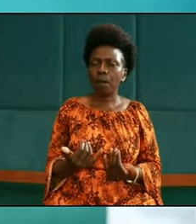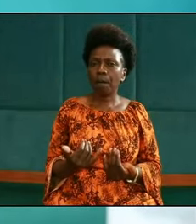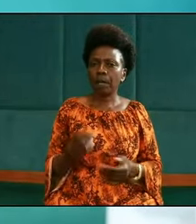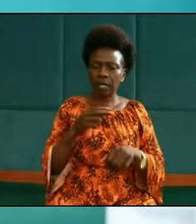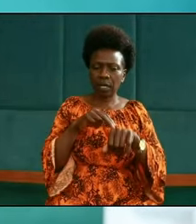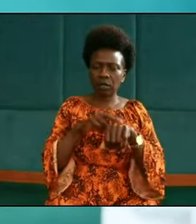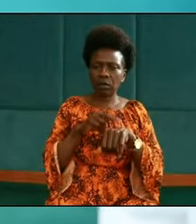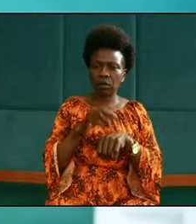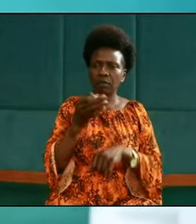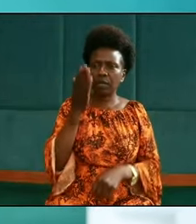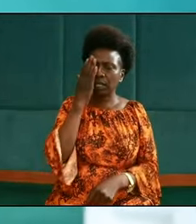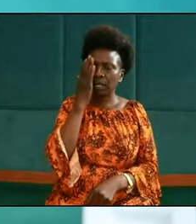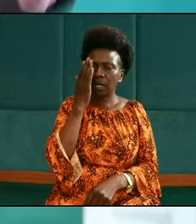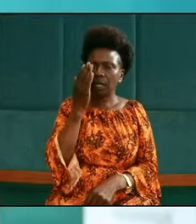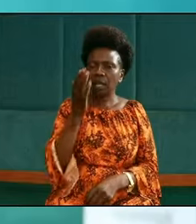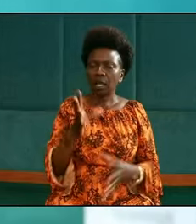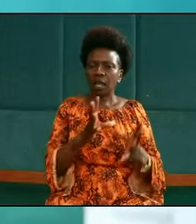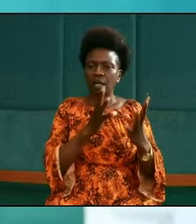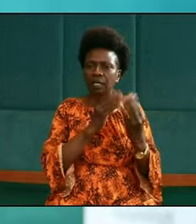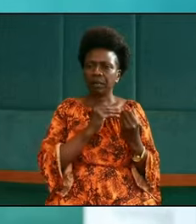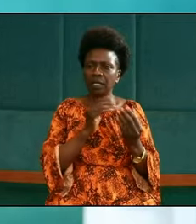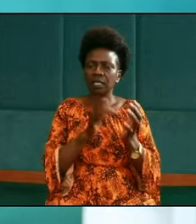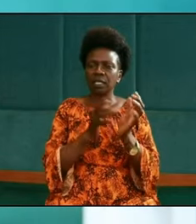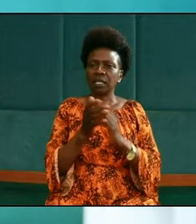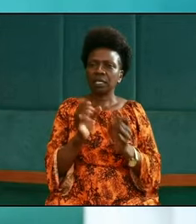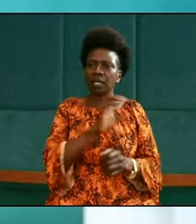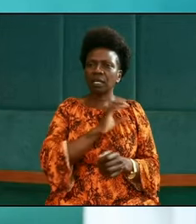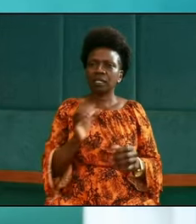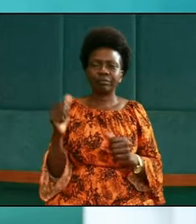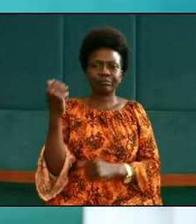the nation of Israel have not accepted Jesus Christ.